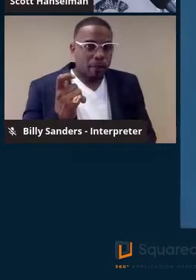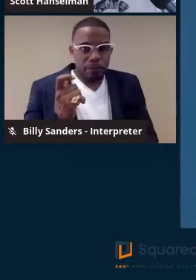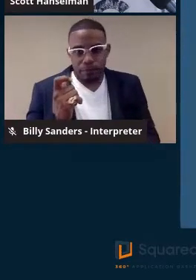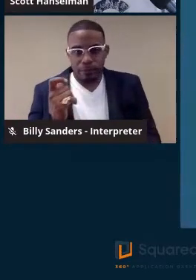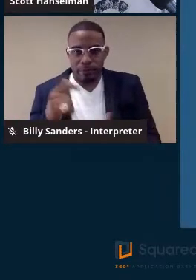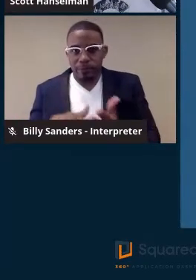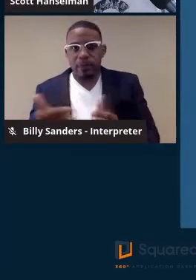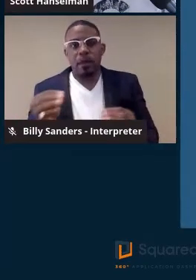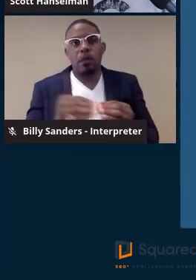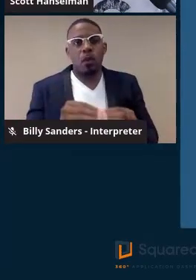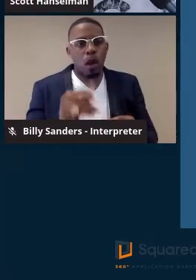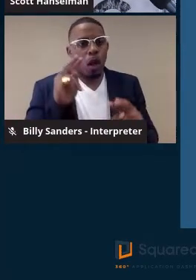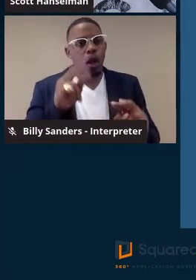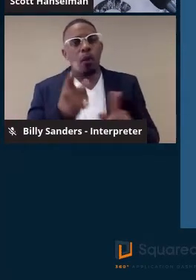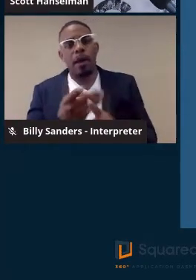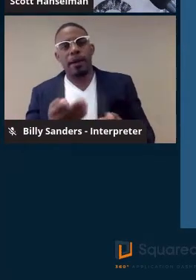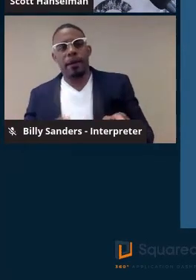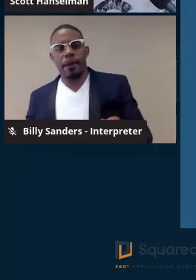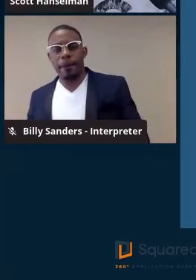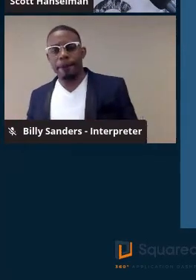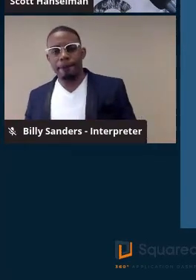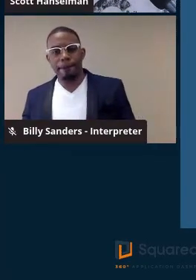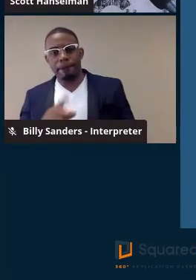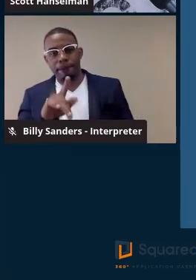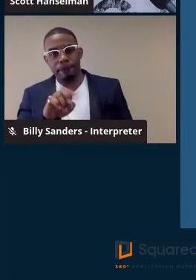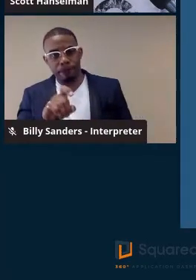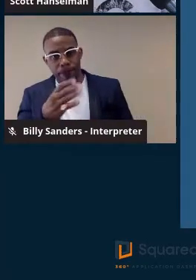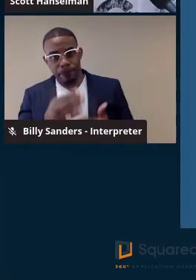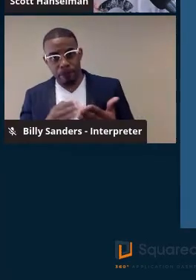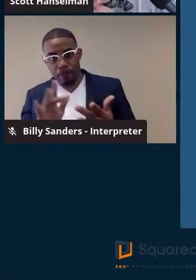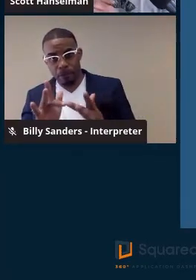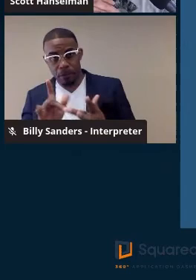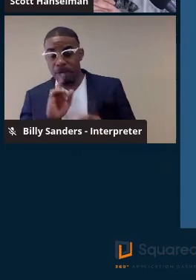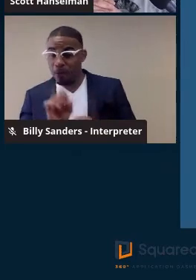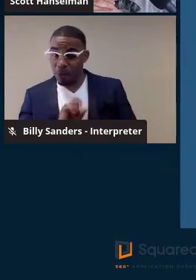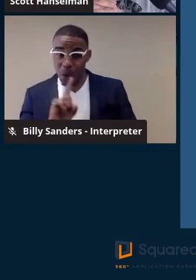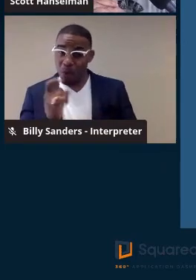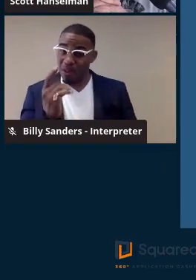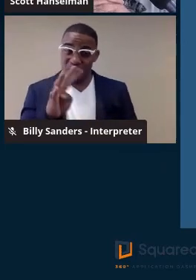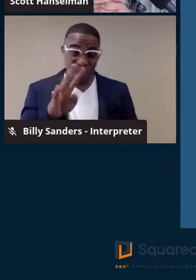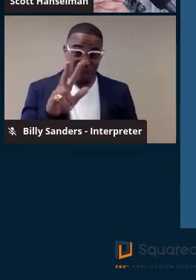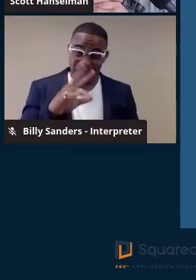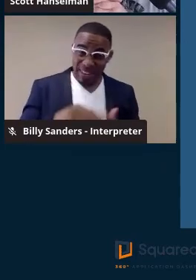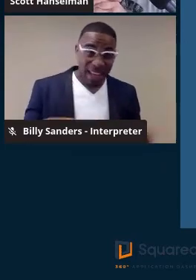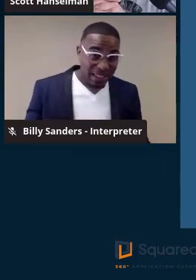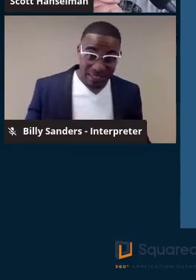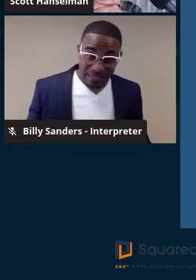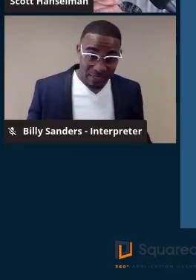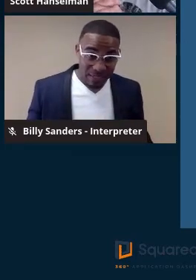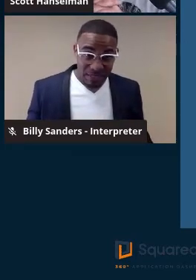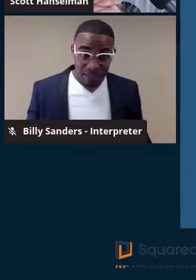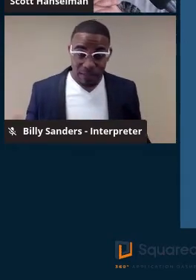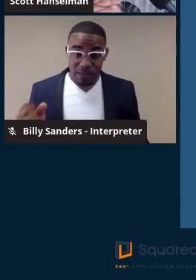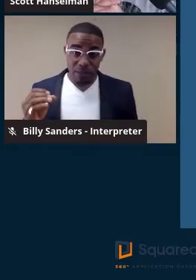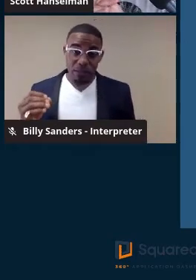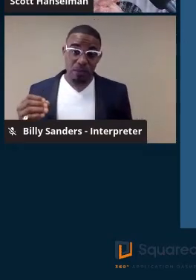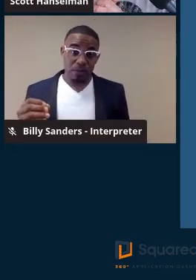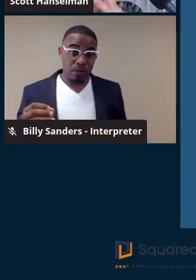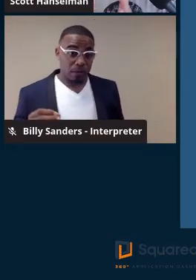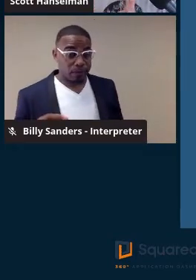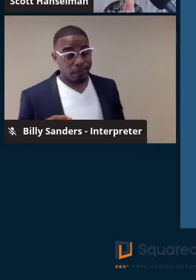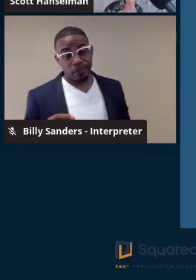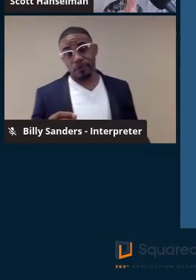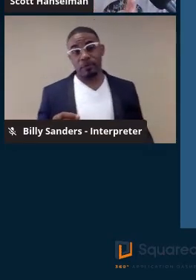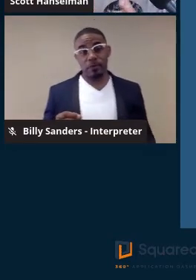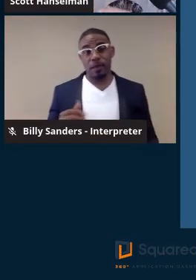pay any more. And you'll look right here, the Linux part of the website is really only $43. So I